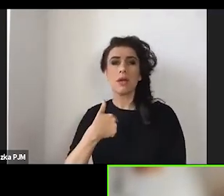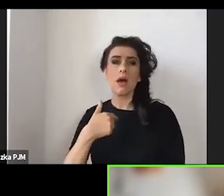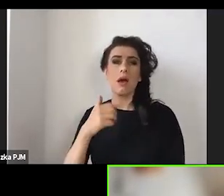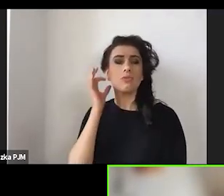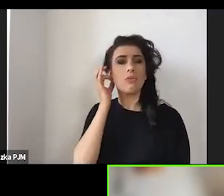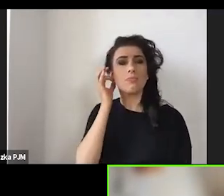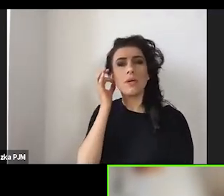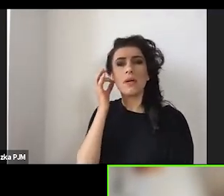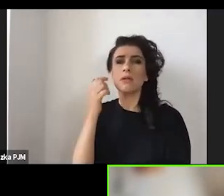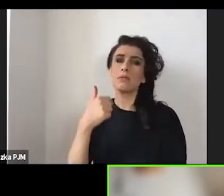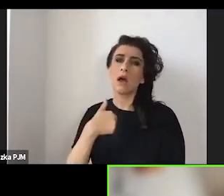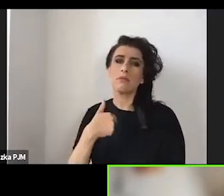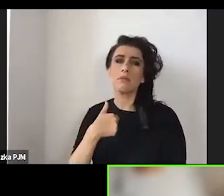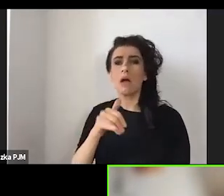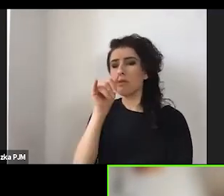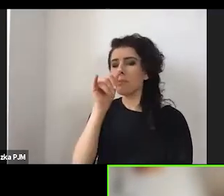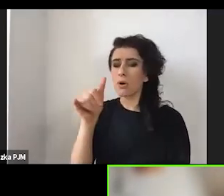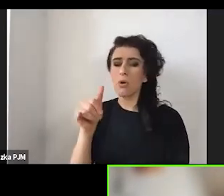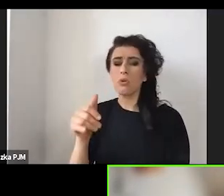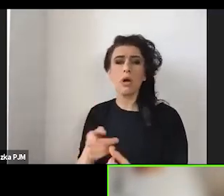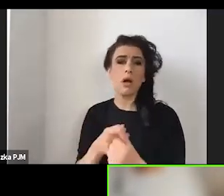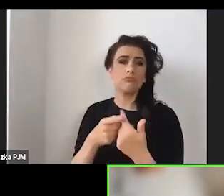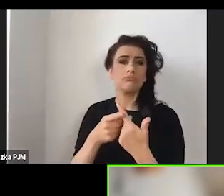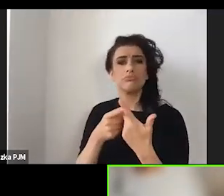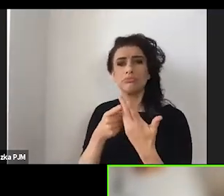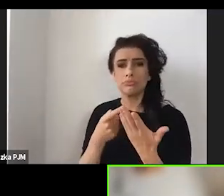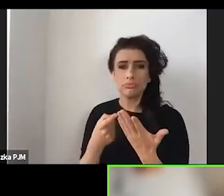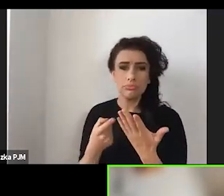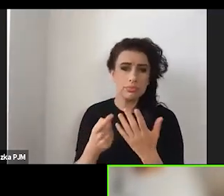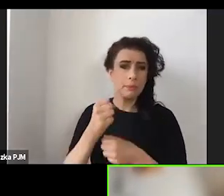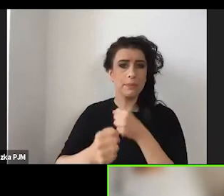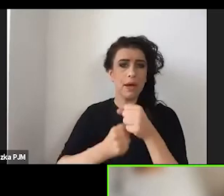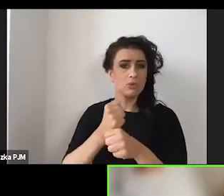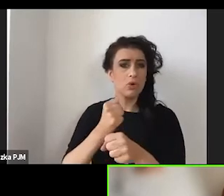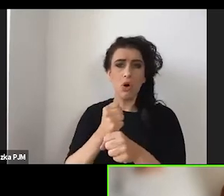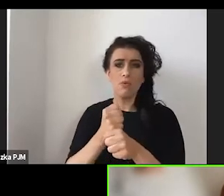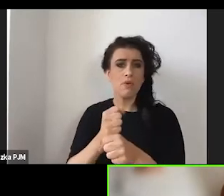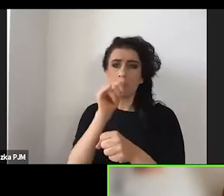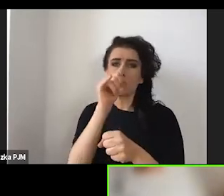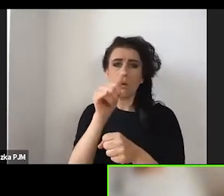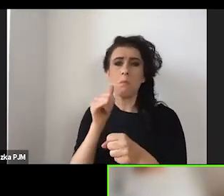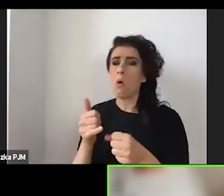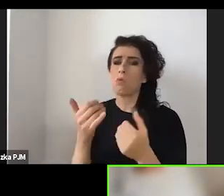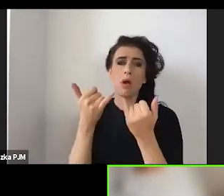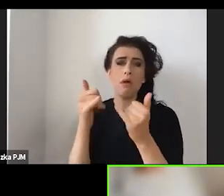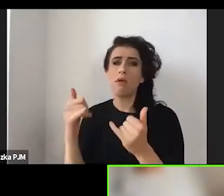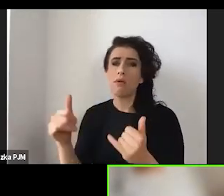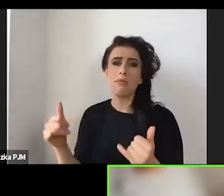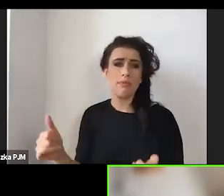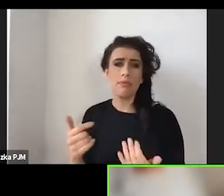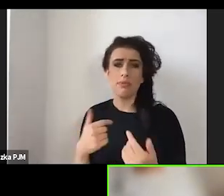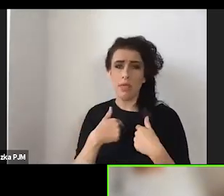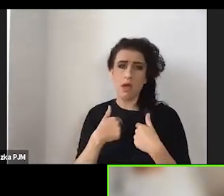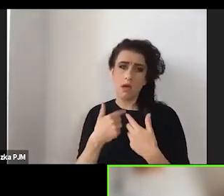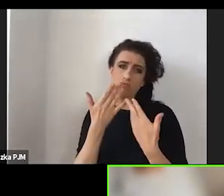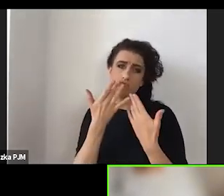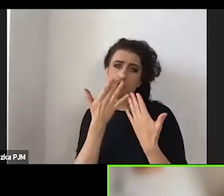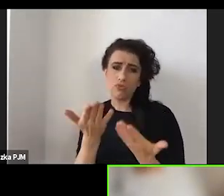because the boss doesn't like me because I didn't want to go out with him. Those kind of things that also happen. I'm not saying it happens